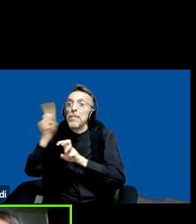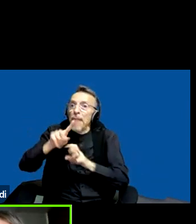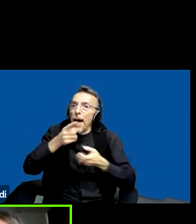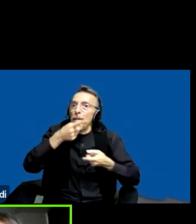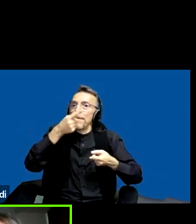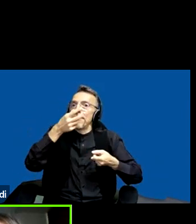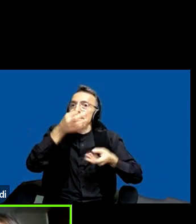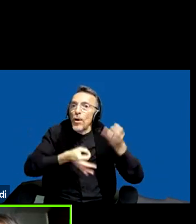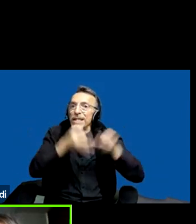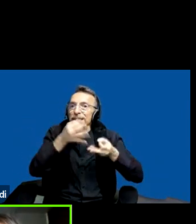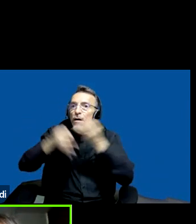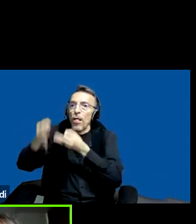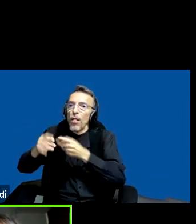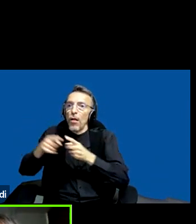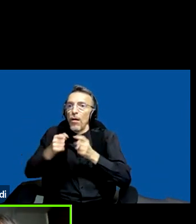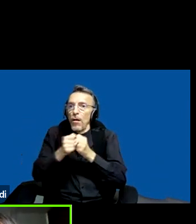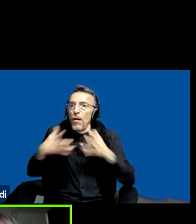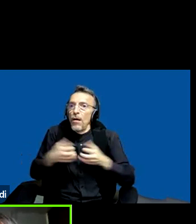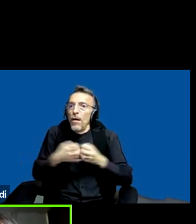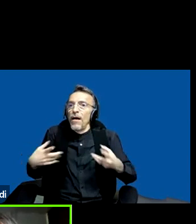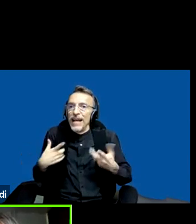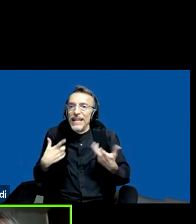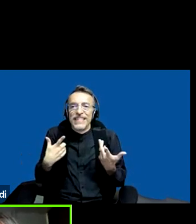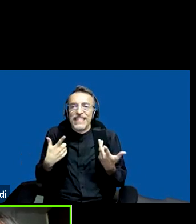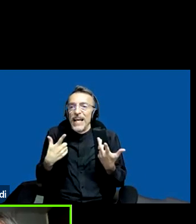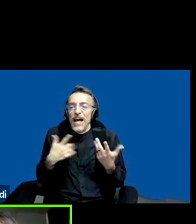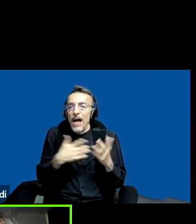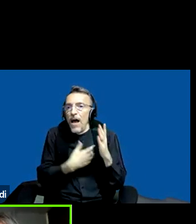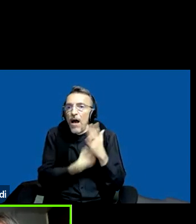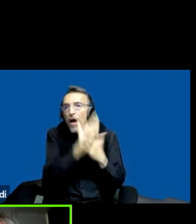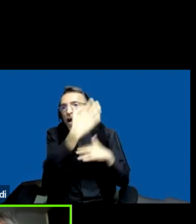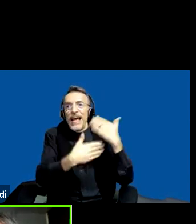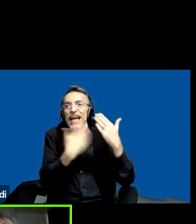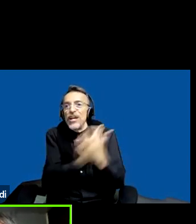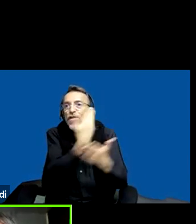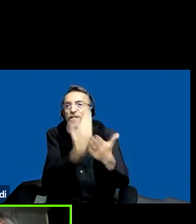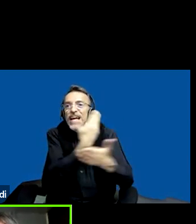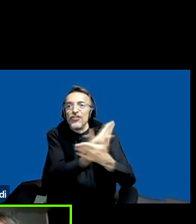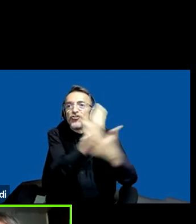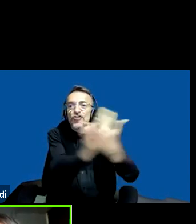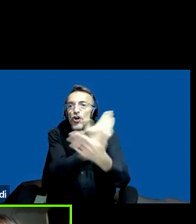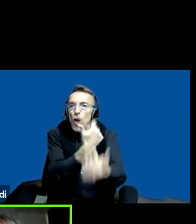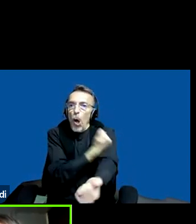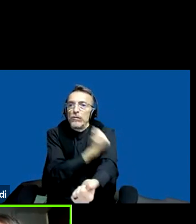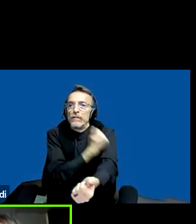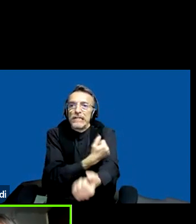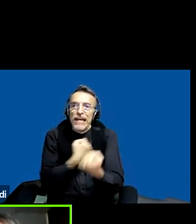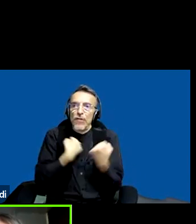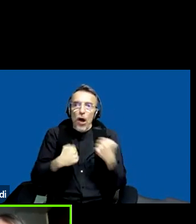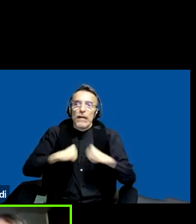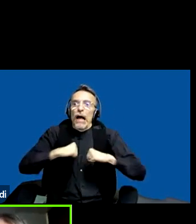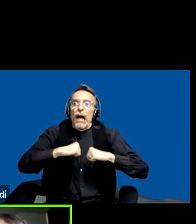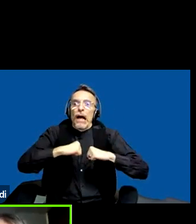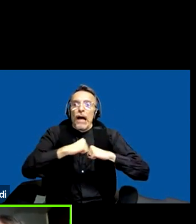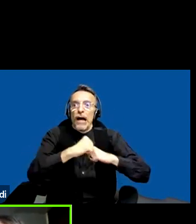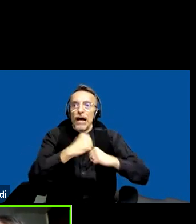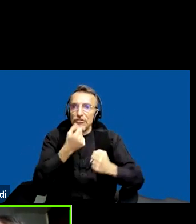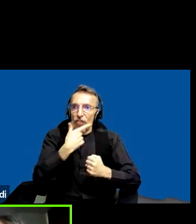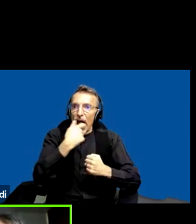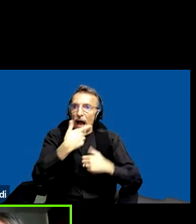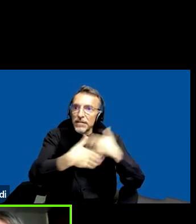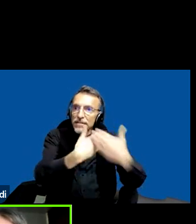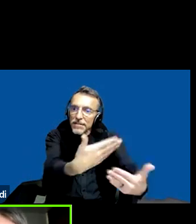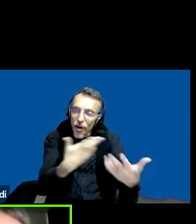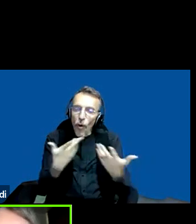what it is. Is it innovation on steroids, running faster and better than before? Or is it transformative in its political,